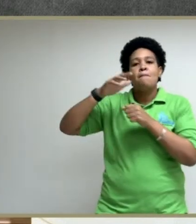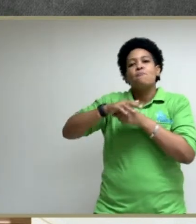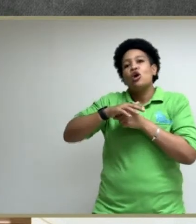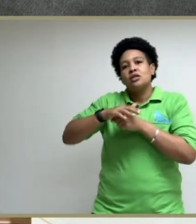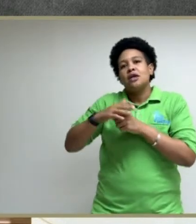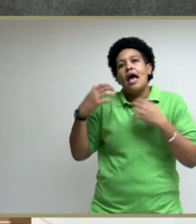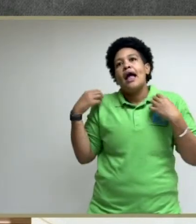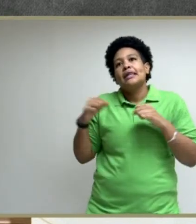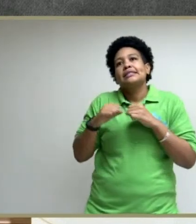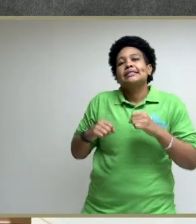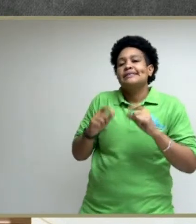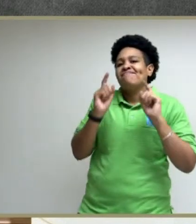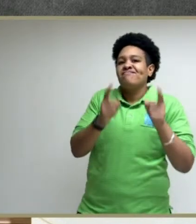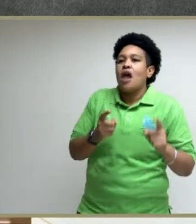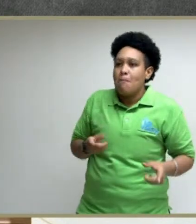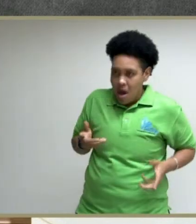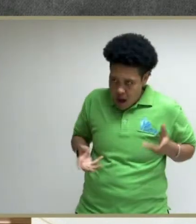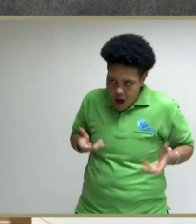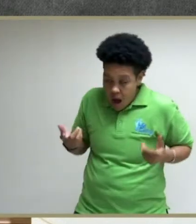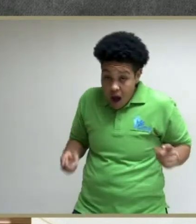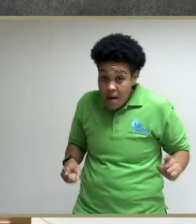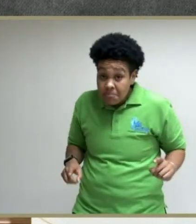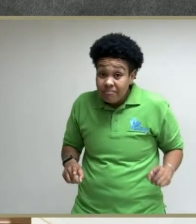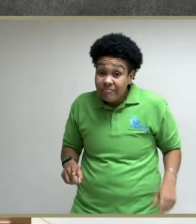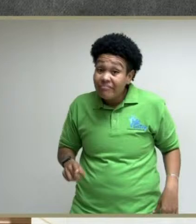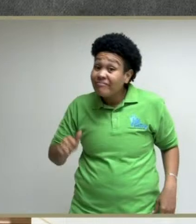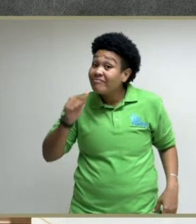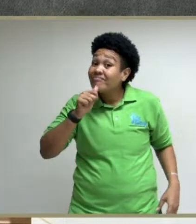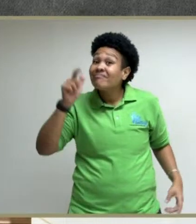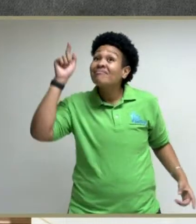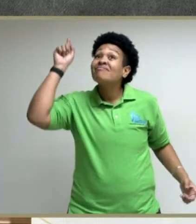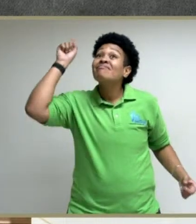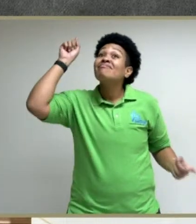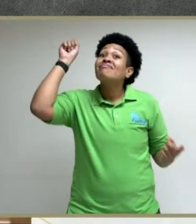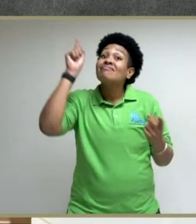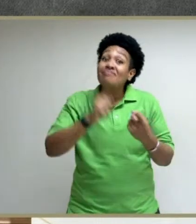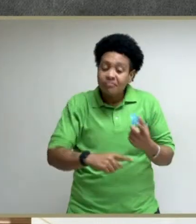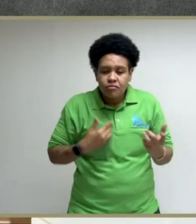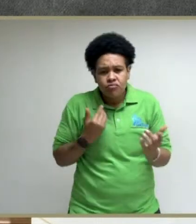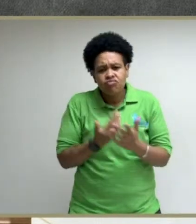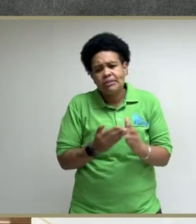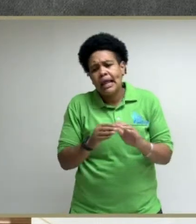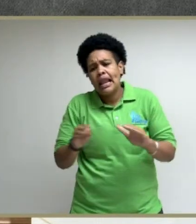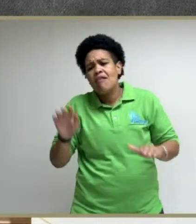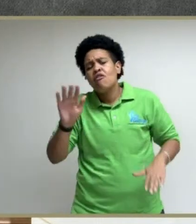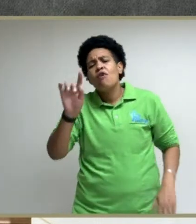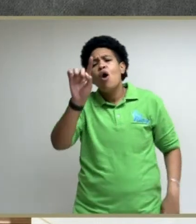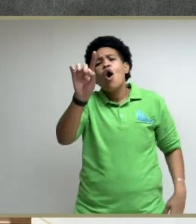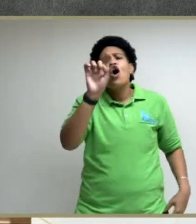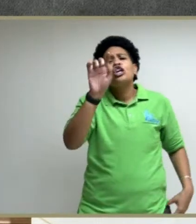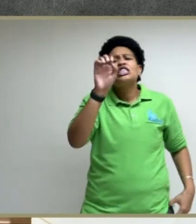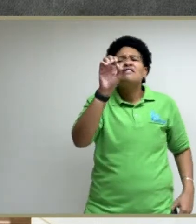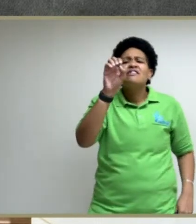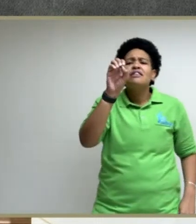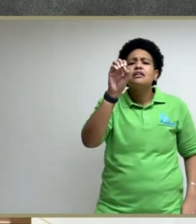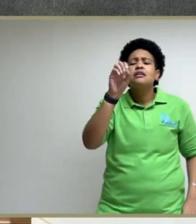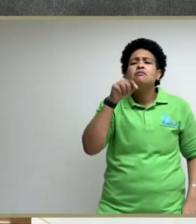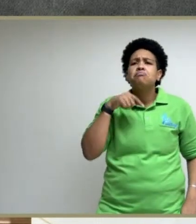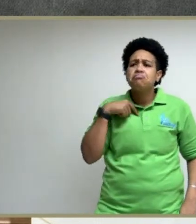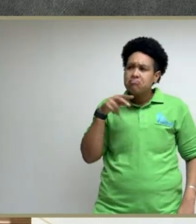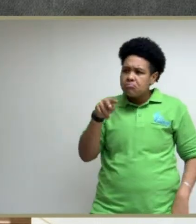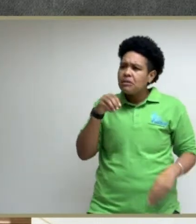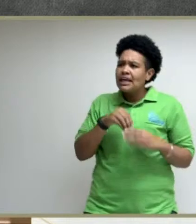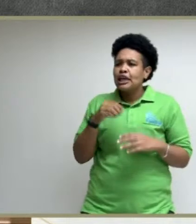system. And it is not until we reach down to a level of about 150 will we be in